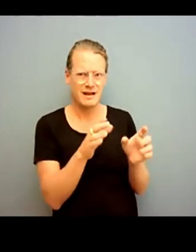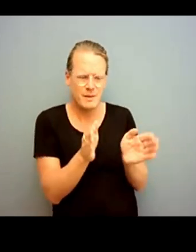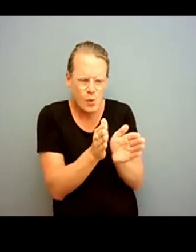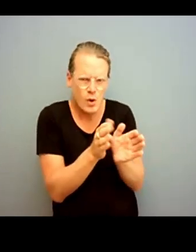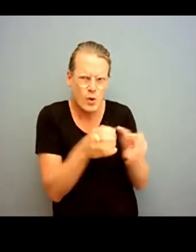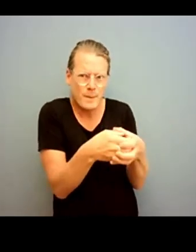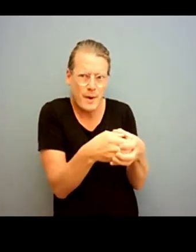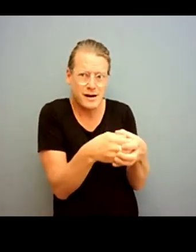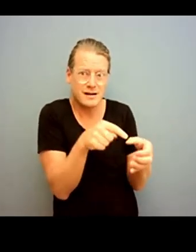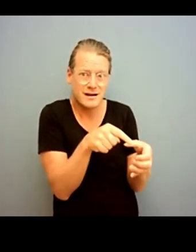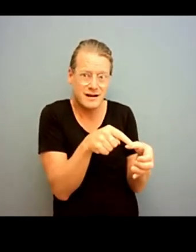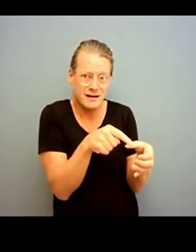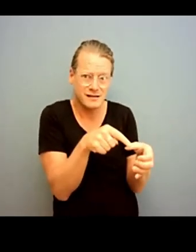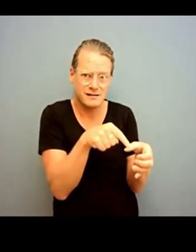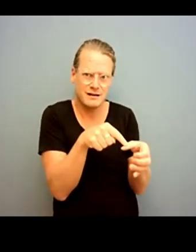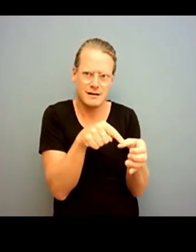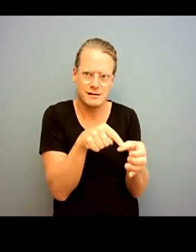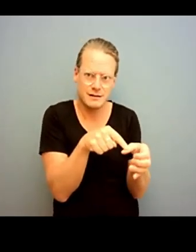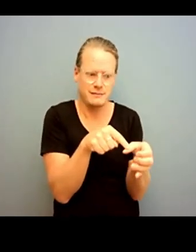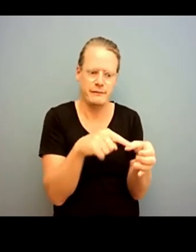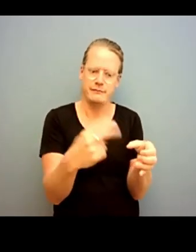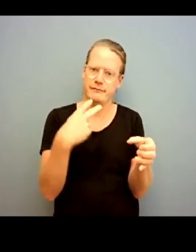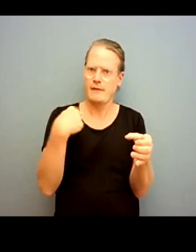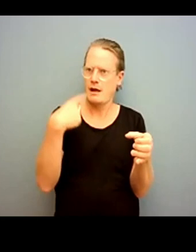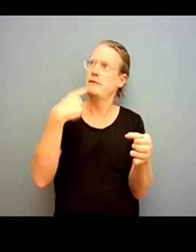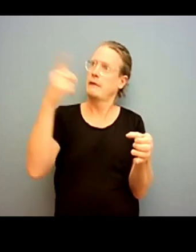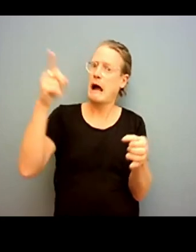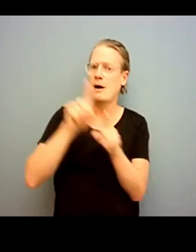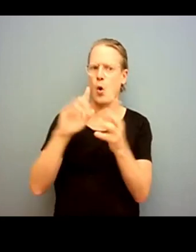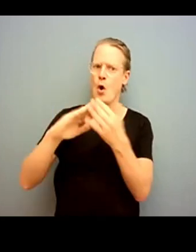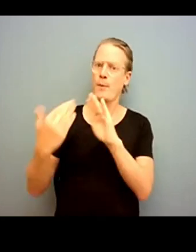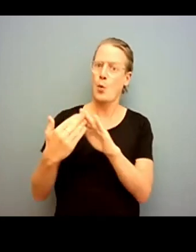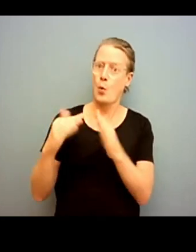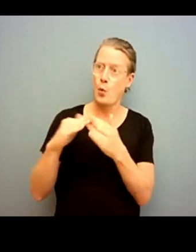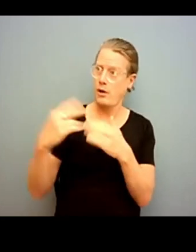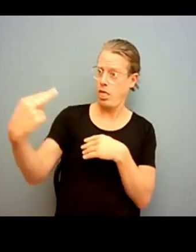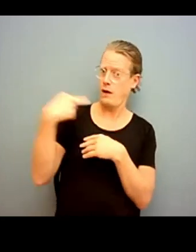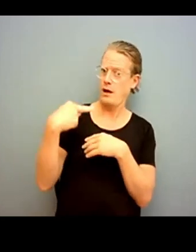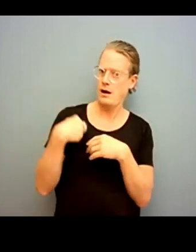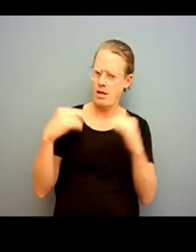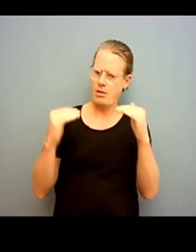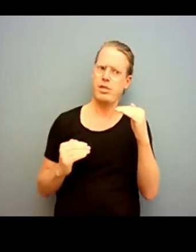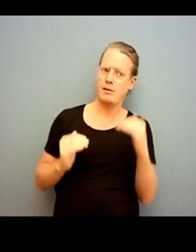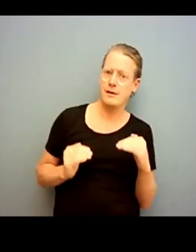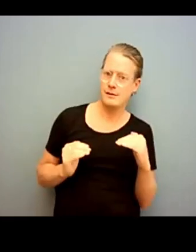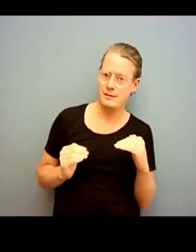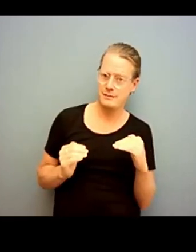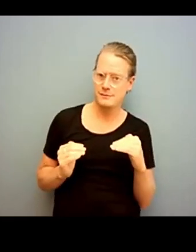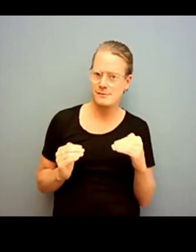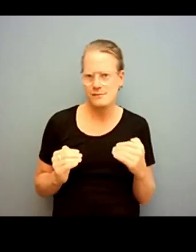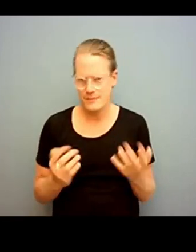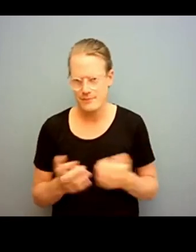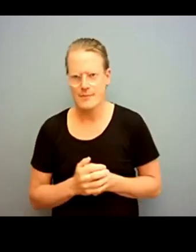called spoilt identity among themselves and helping to reproduce underlying